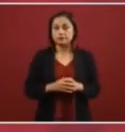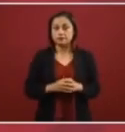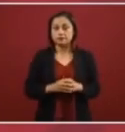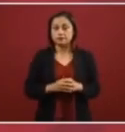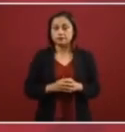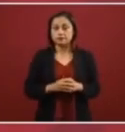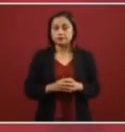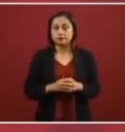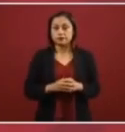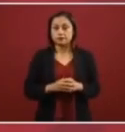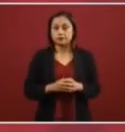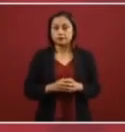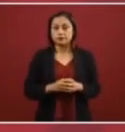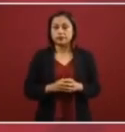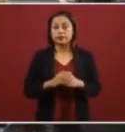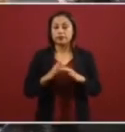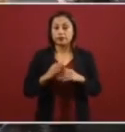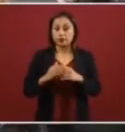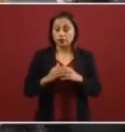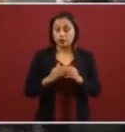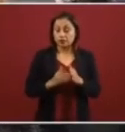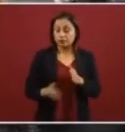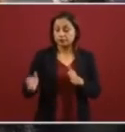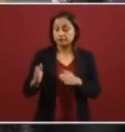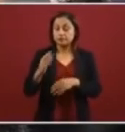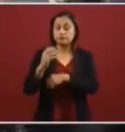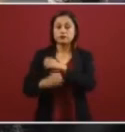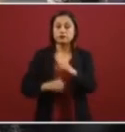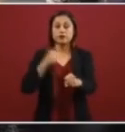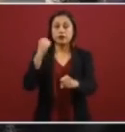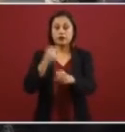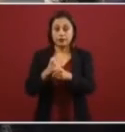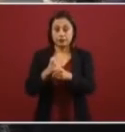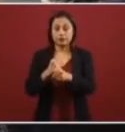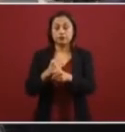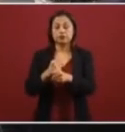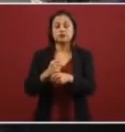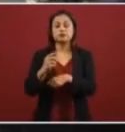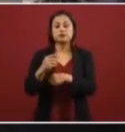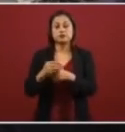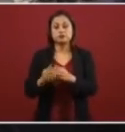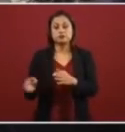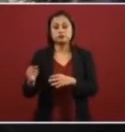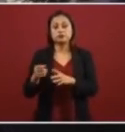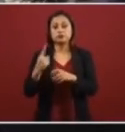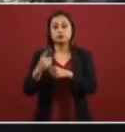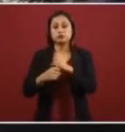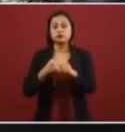destinar 300 mil millones de pesos. This year we're going to destine